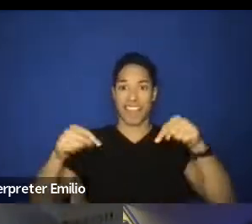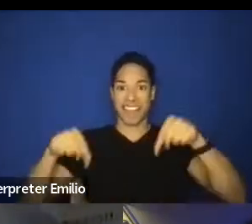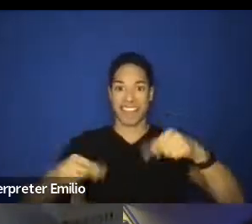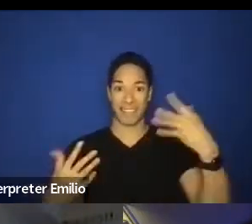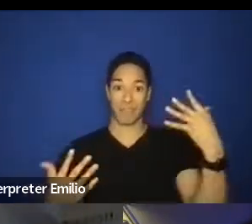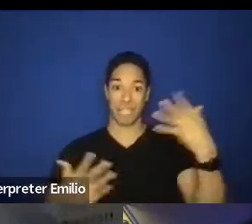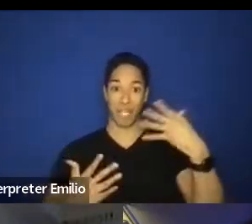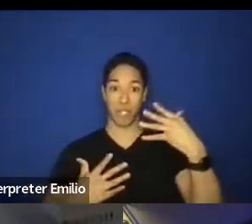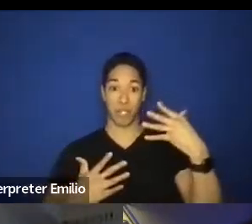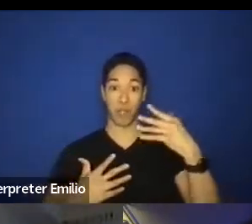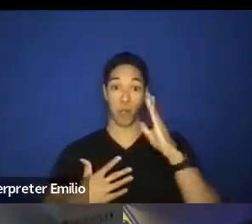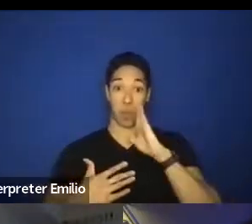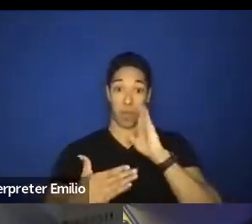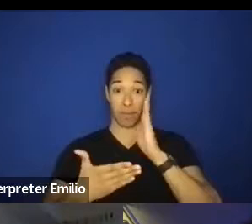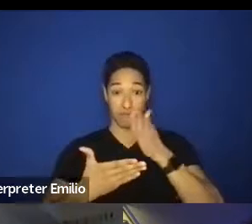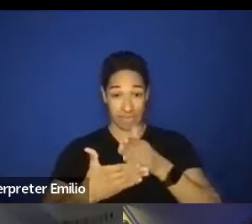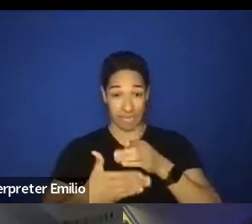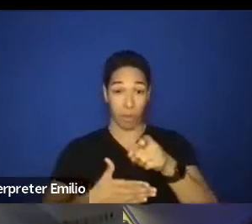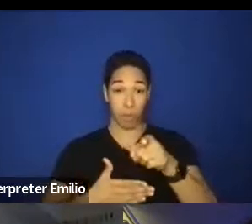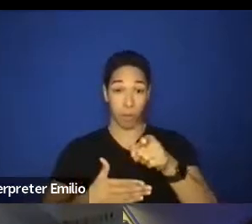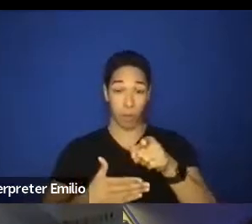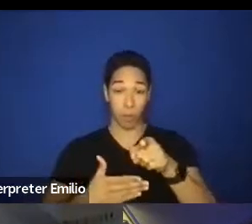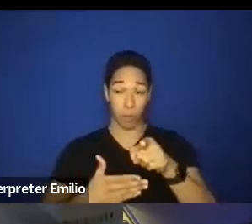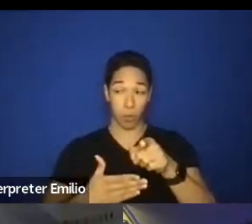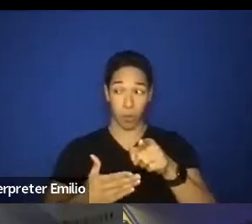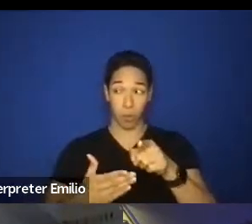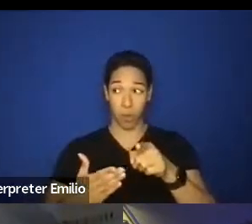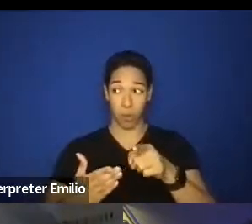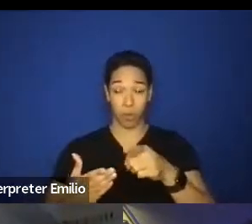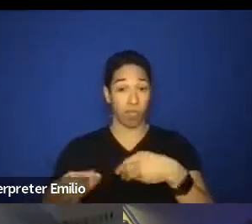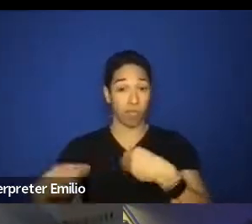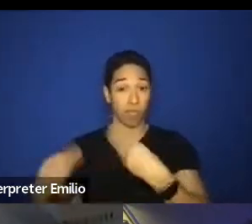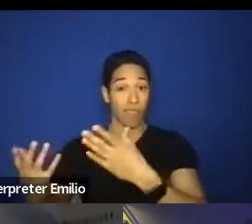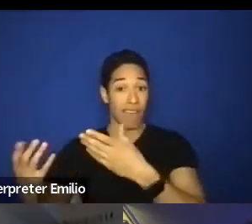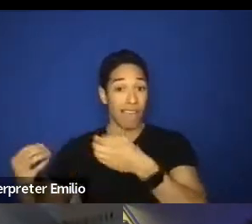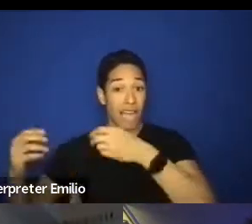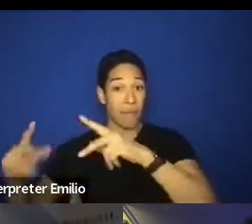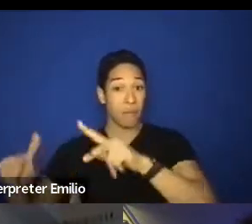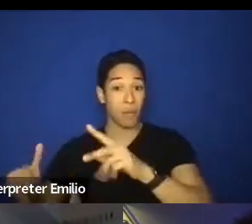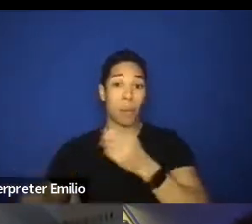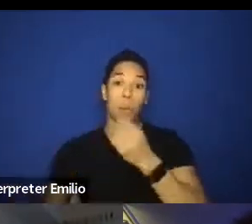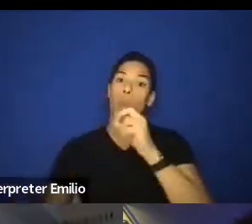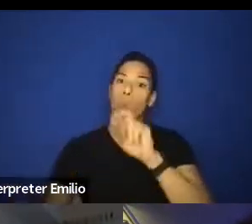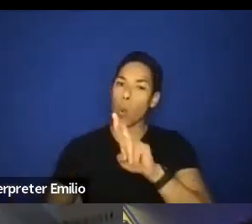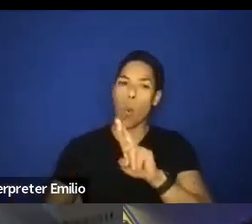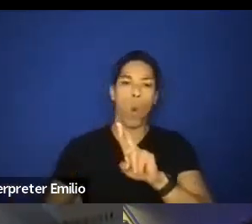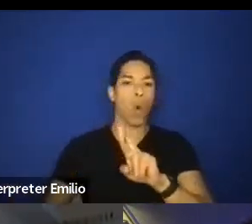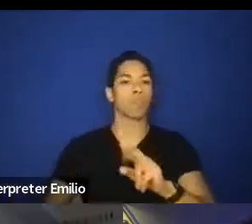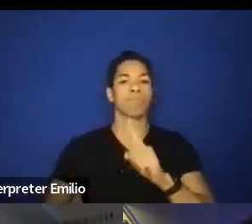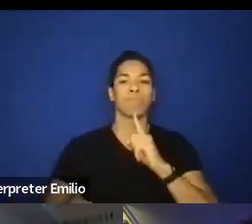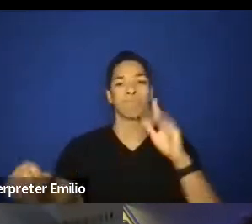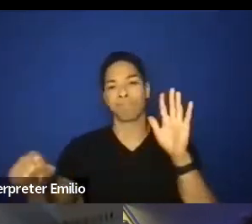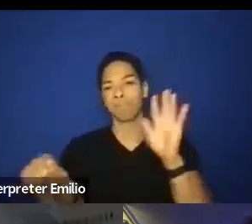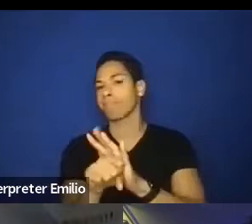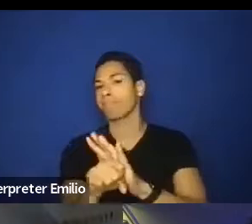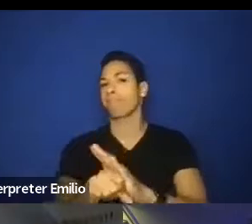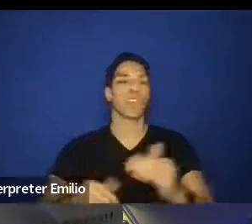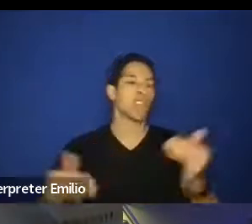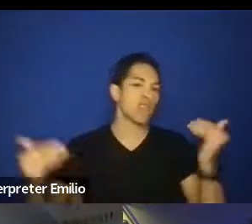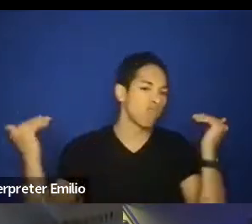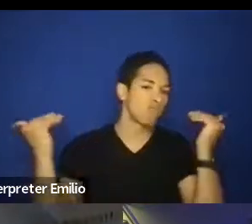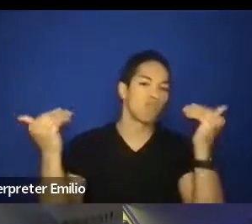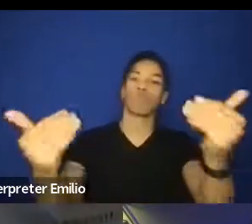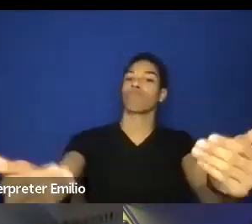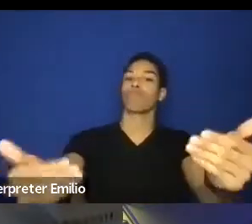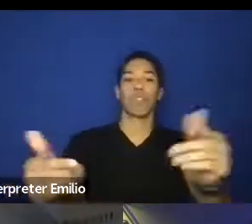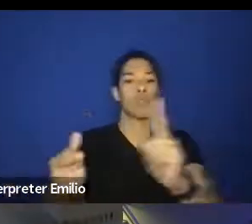you from giving this opportunity, or are you gonna go all the way, cast a person